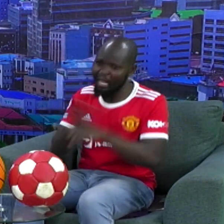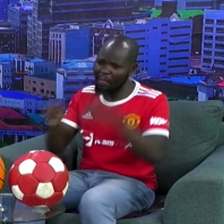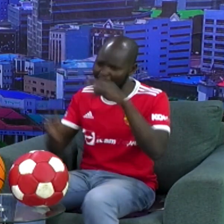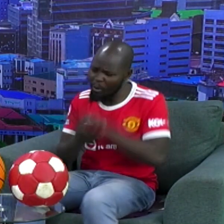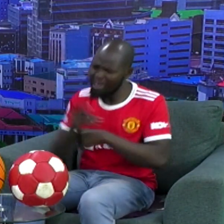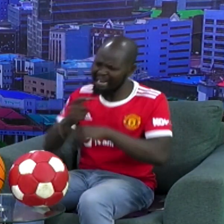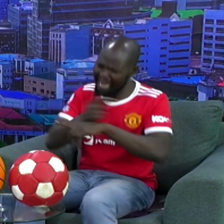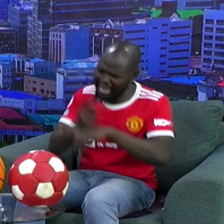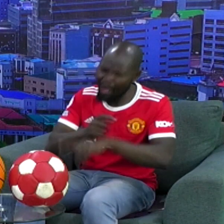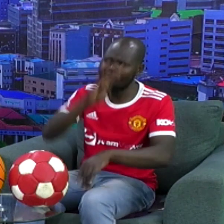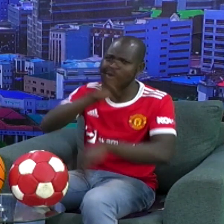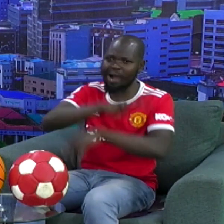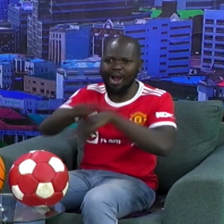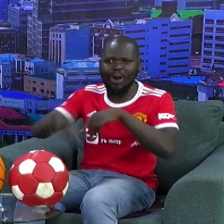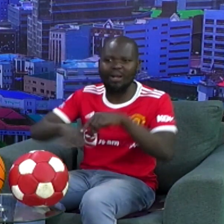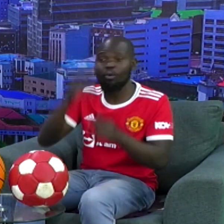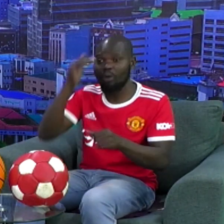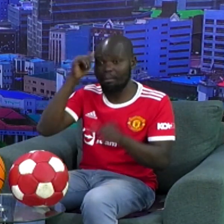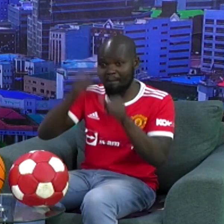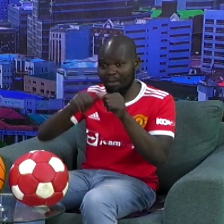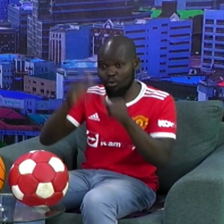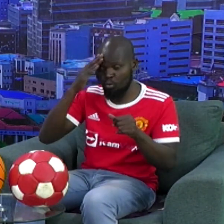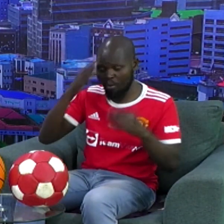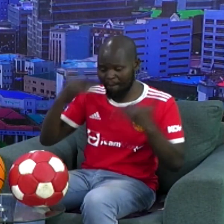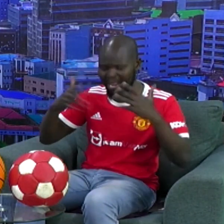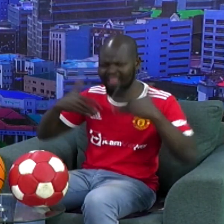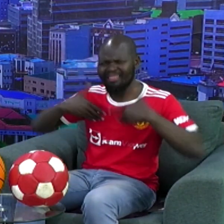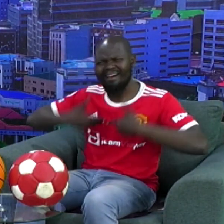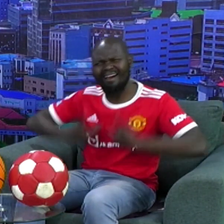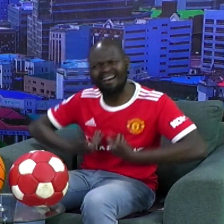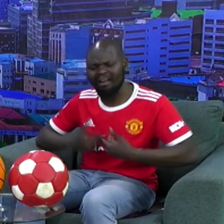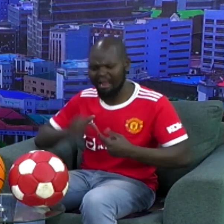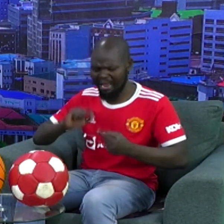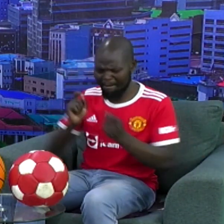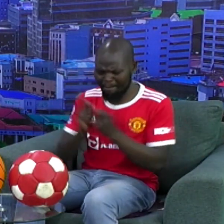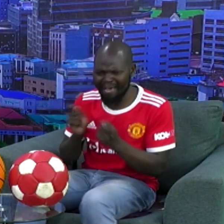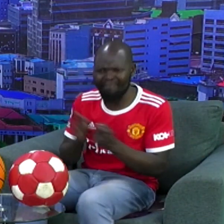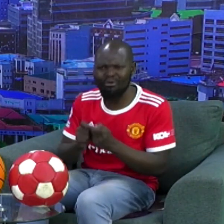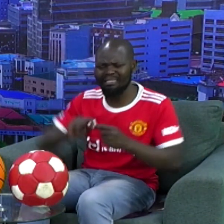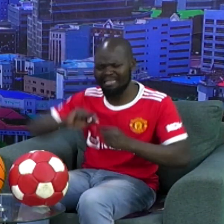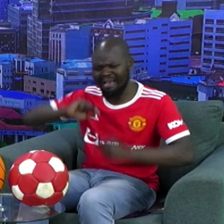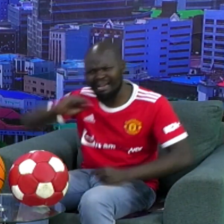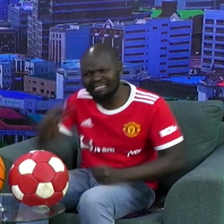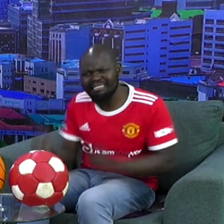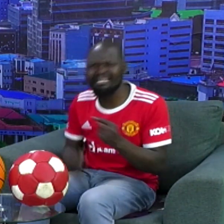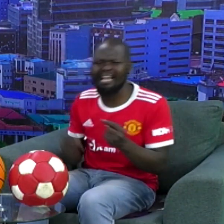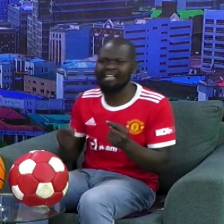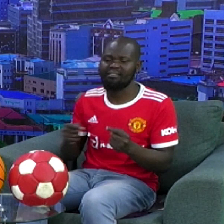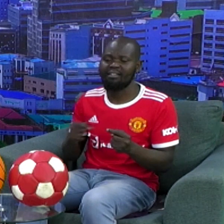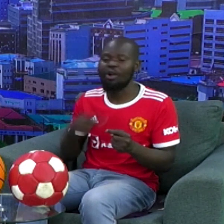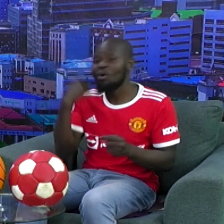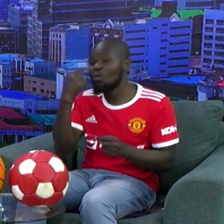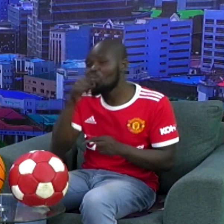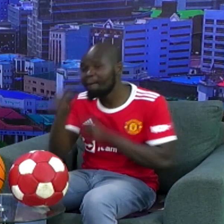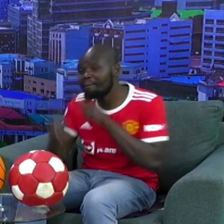just put a little pressure and apply the training that they have had,